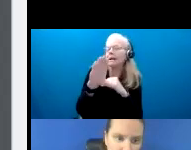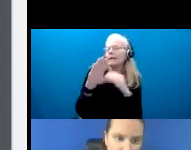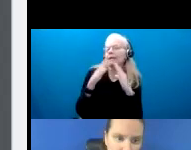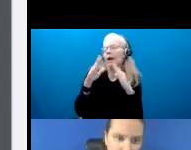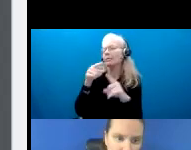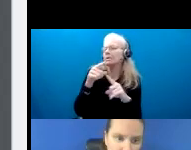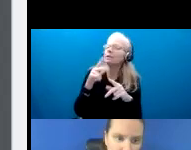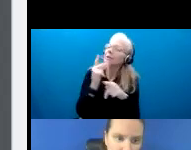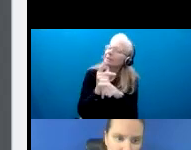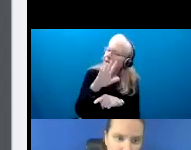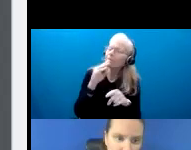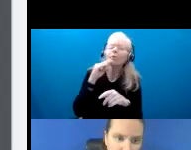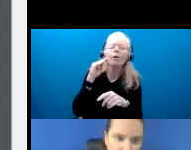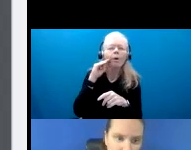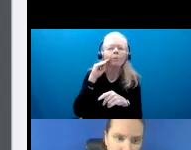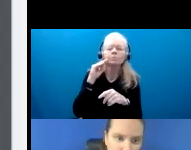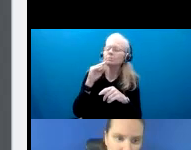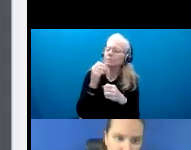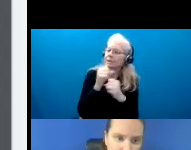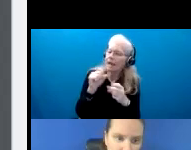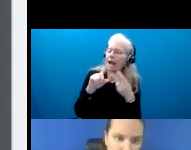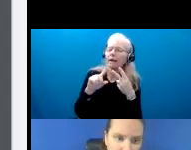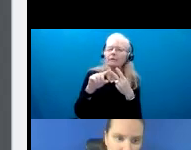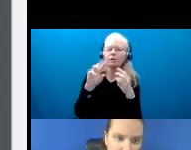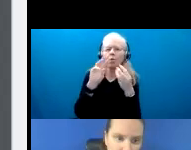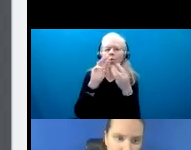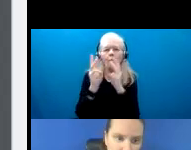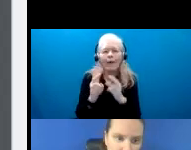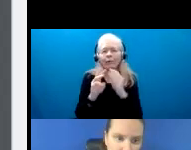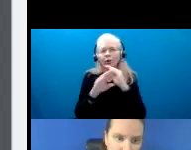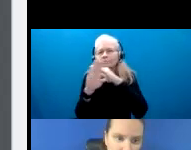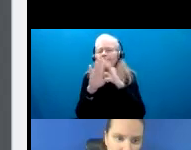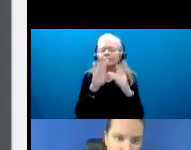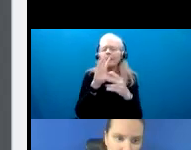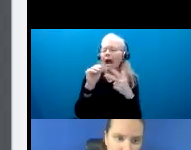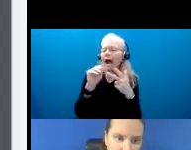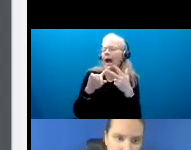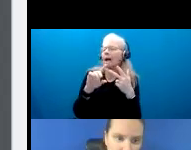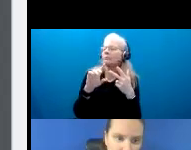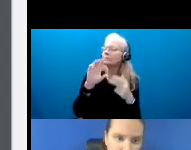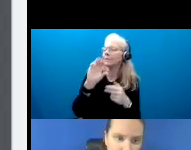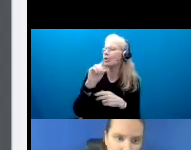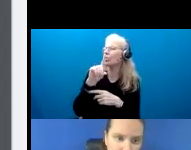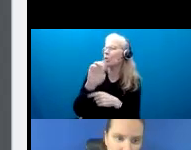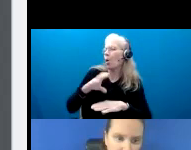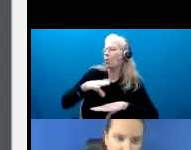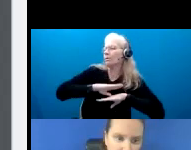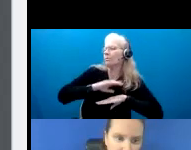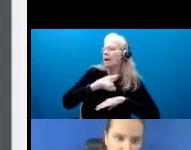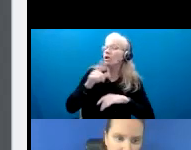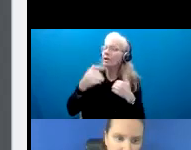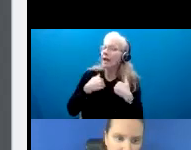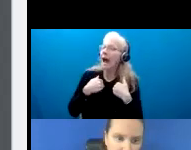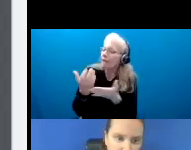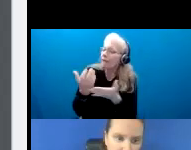and safe and up to code, so that they're having the income to spend on other life